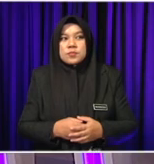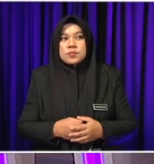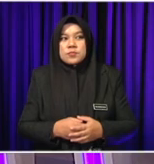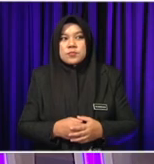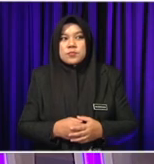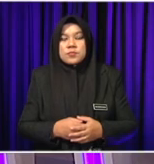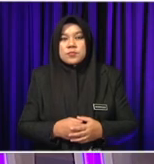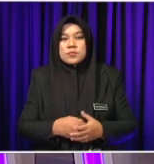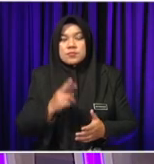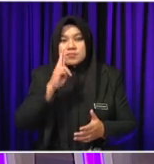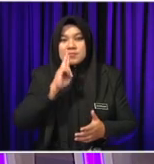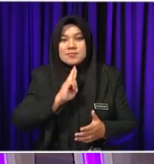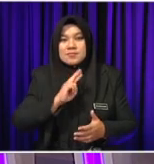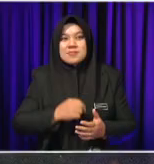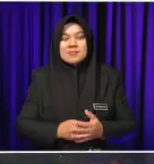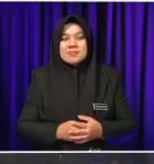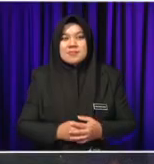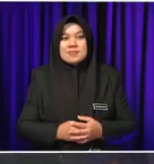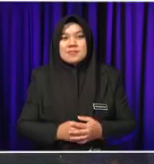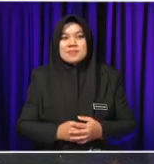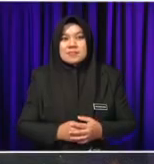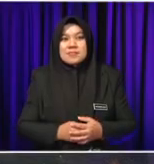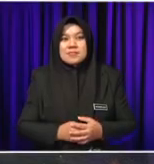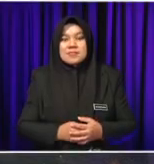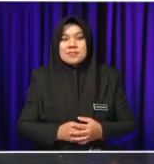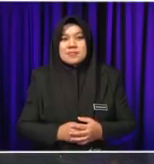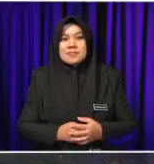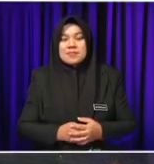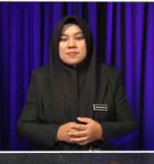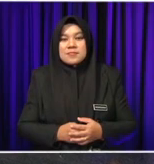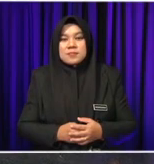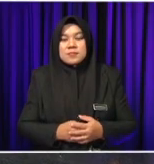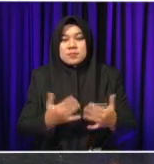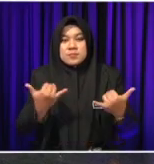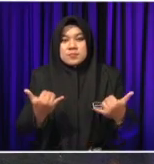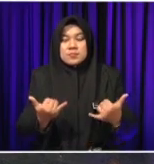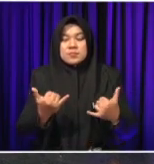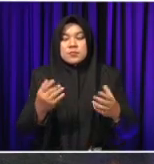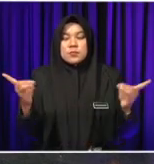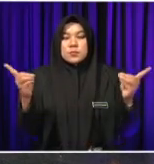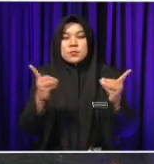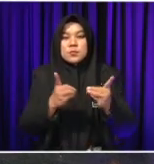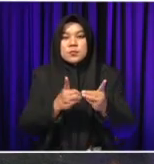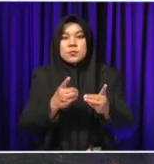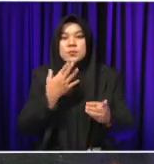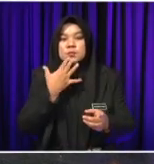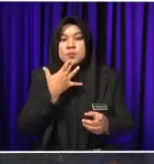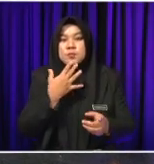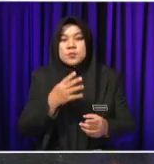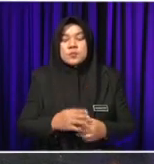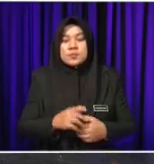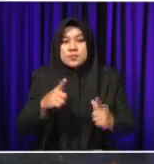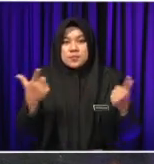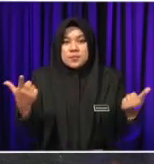What are the colours that we had just now? We had yellow, red and blue. Yes. So let's go for another round. Let's go for four. All right. So